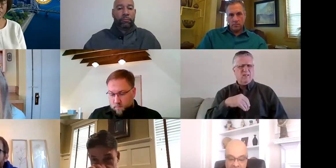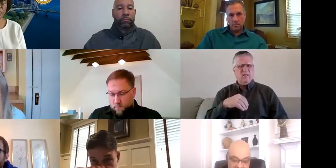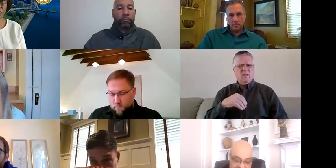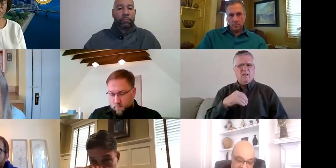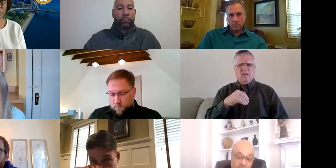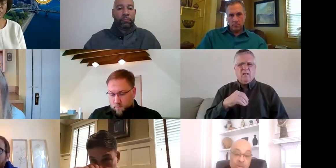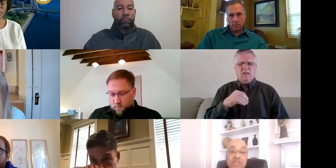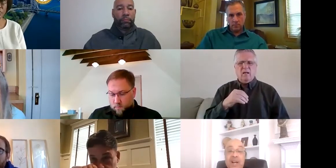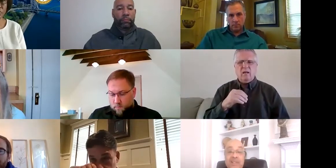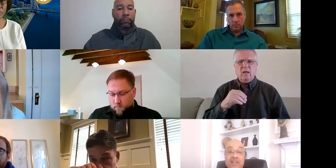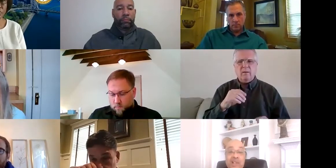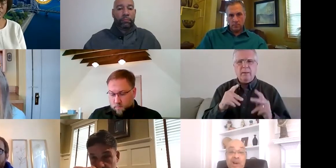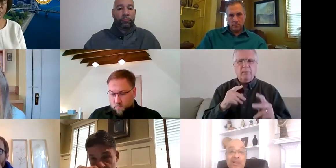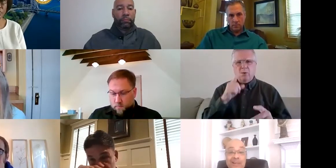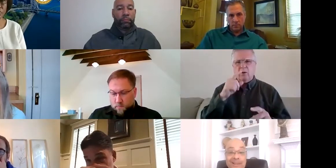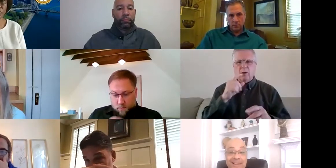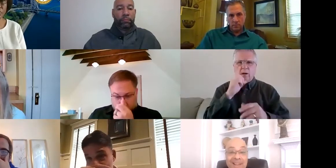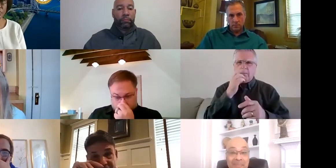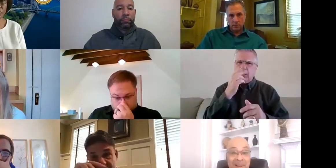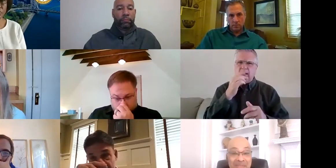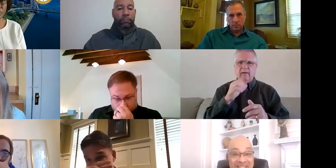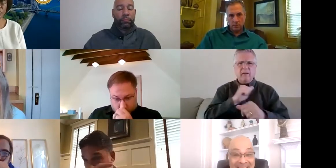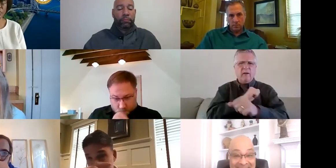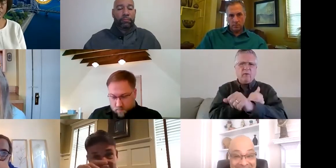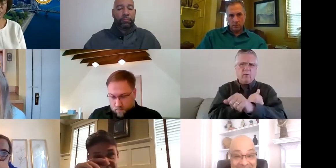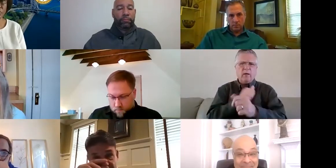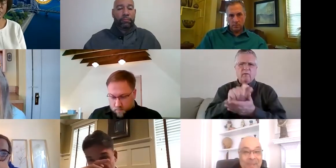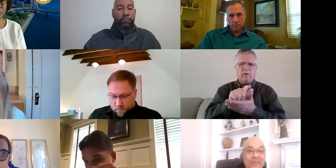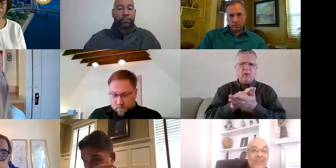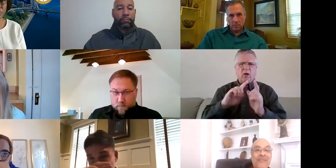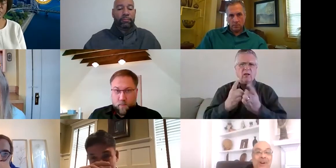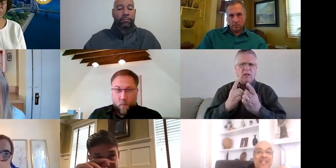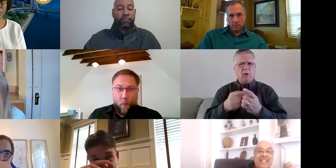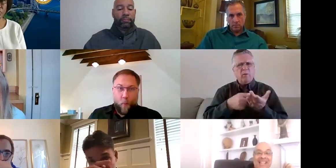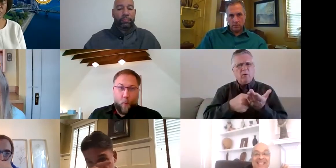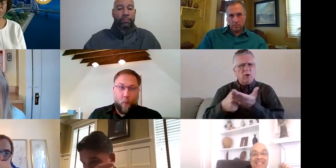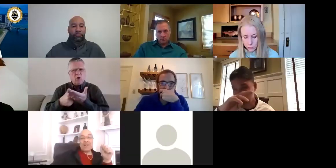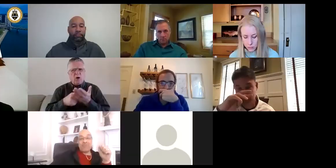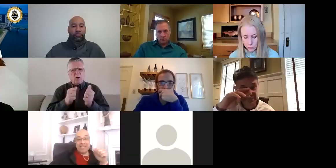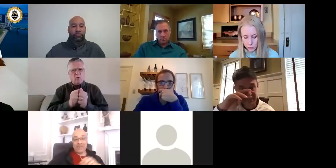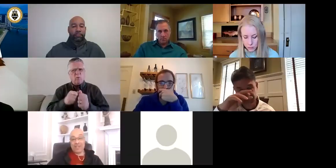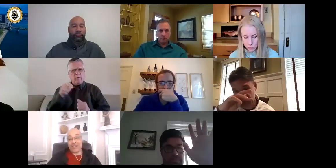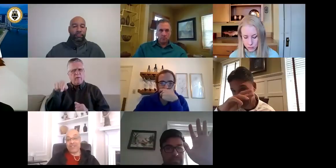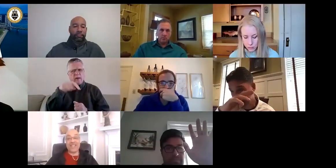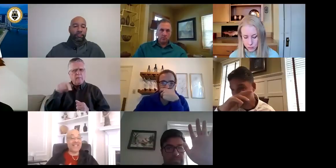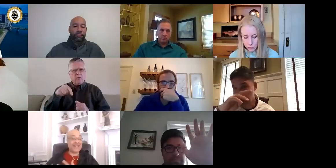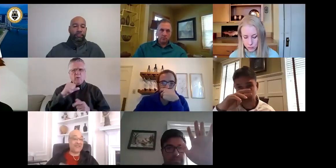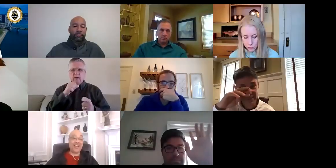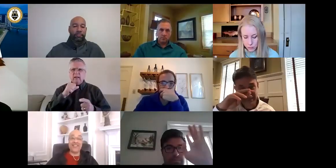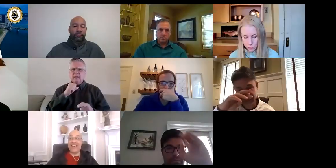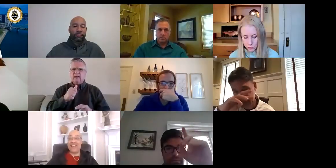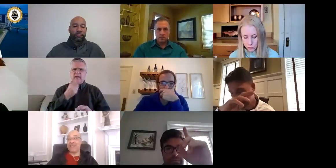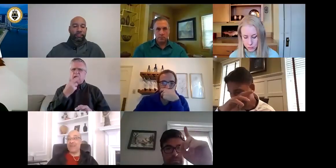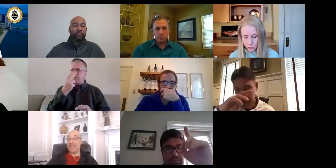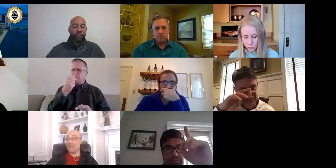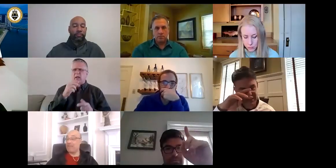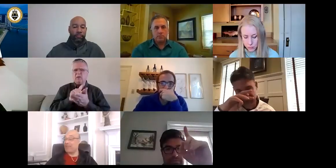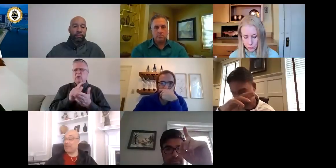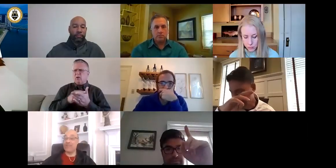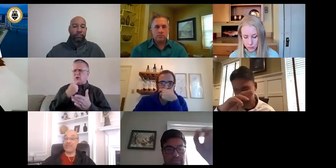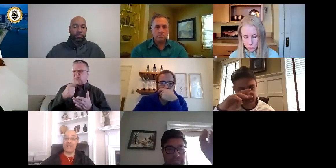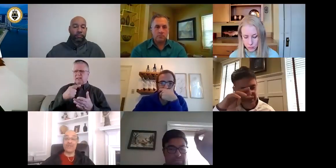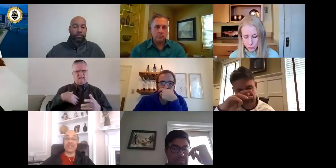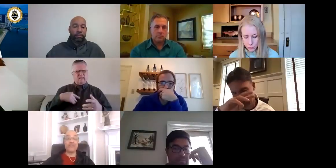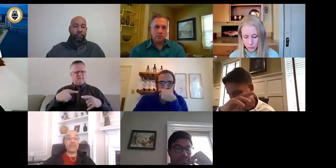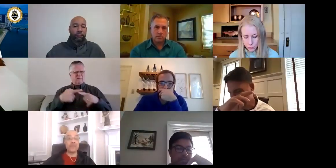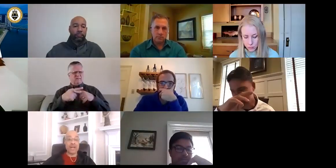law department want to talk to law about this case when they've already said that they don't believe what law says. I just find that somewhat